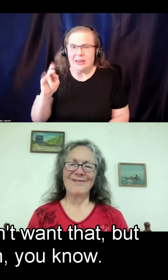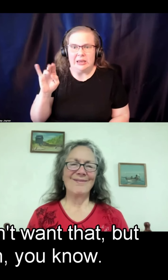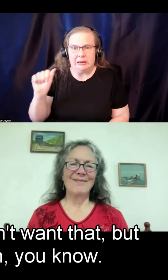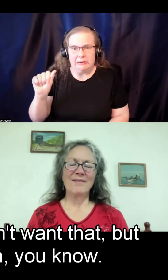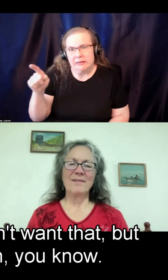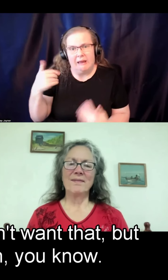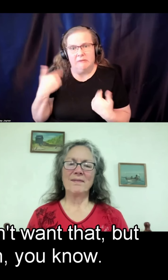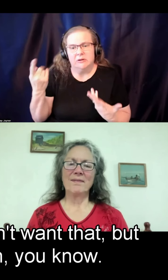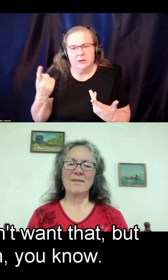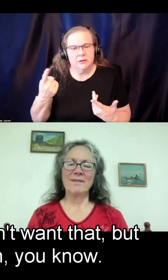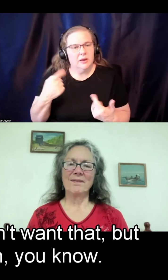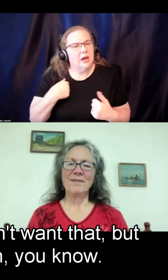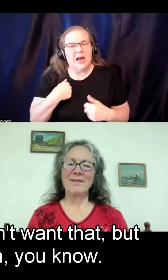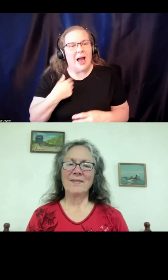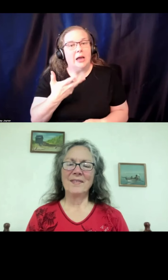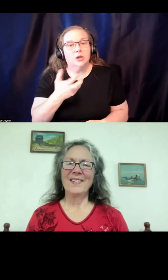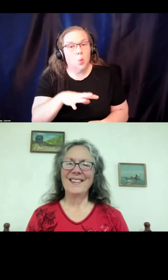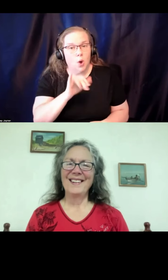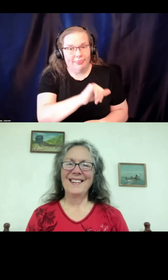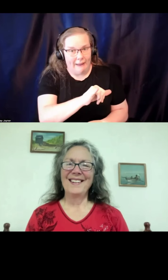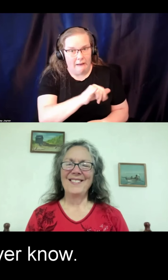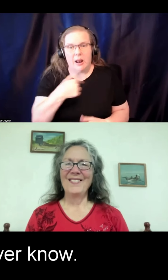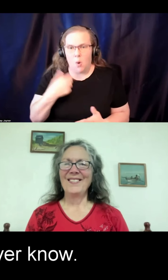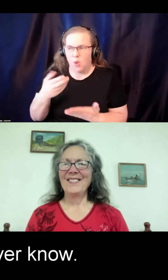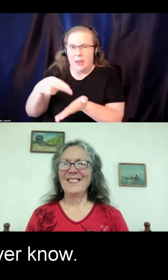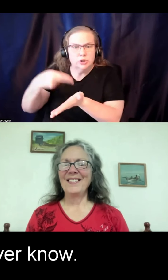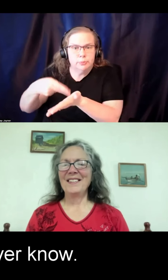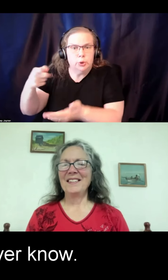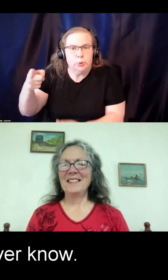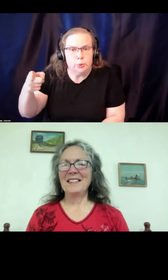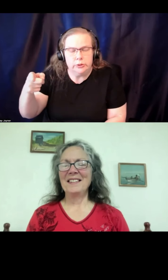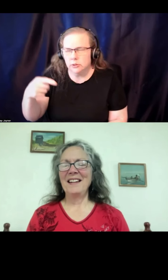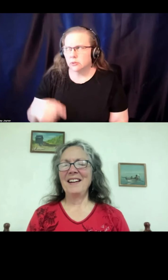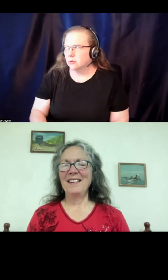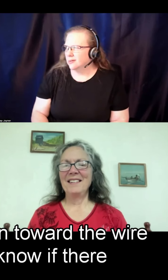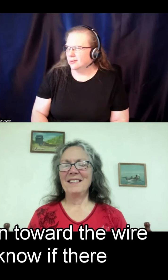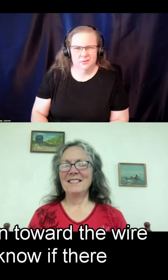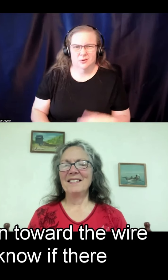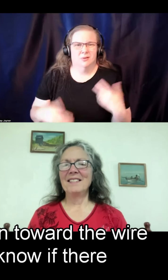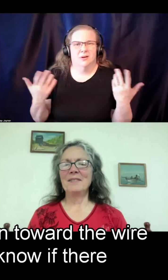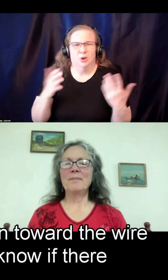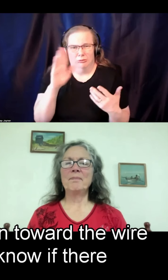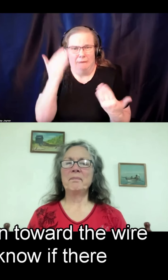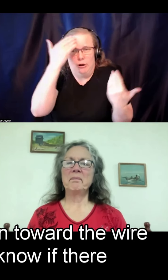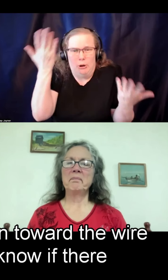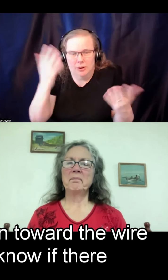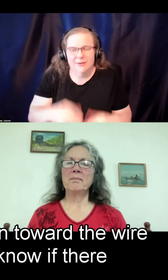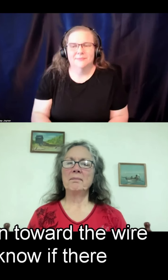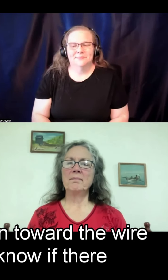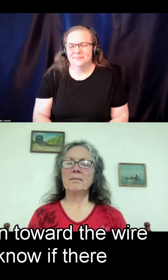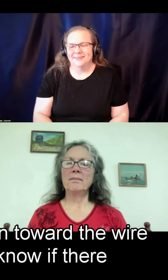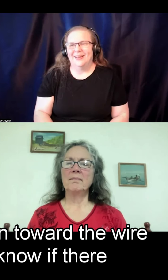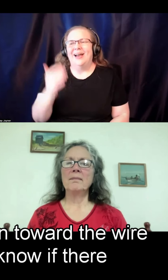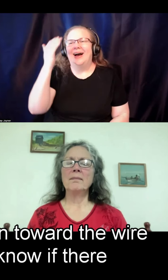might say, I don't Never want know. that, but I want that spoon, some Right. other thing. You never know. Yeah. I know that we're down